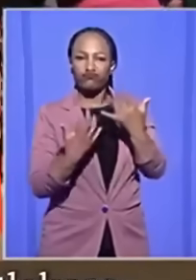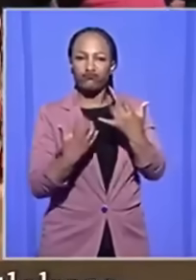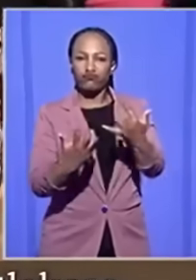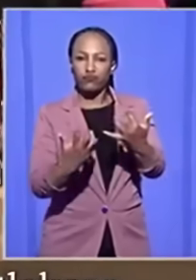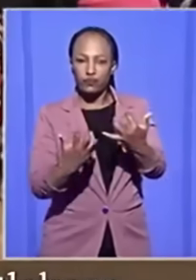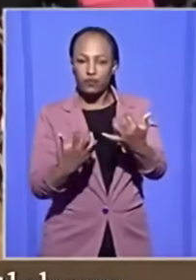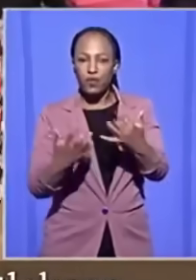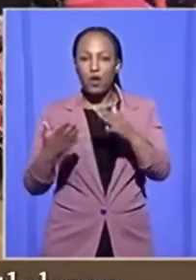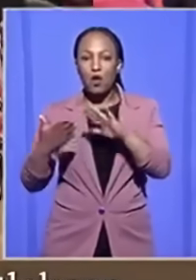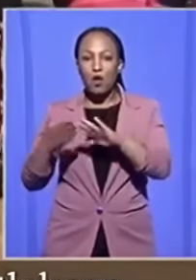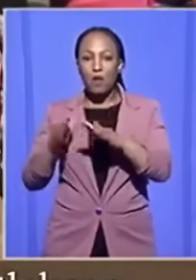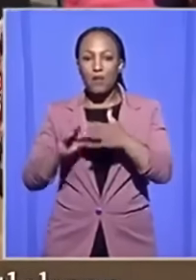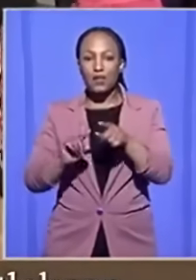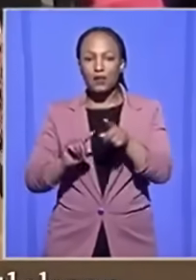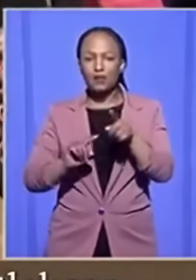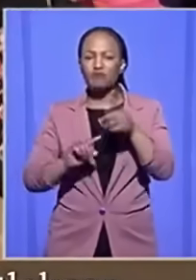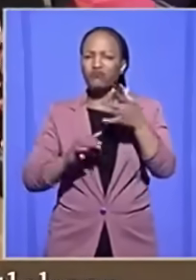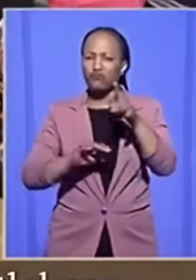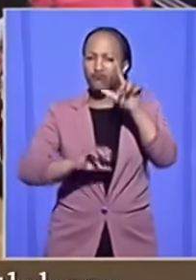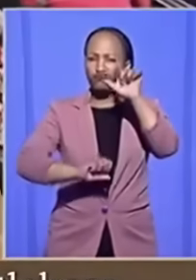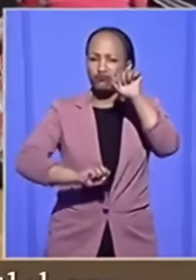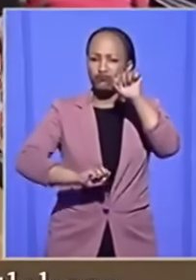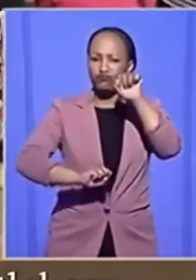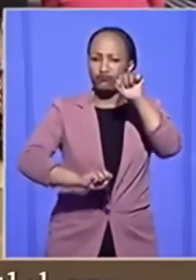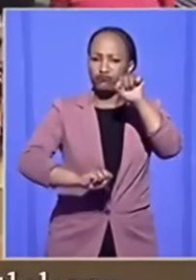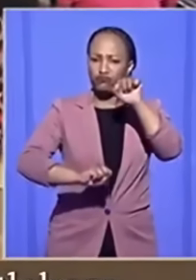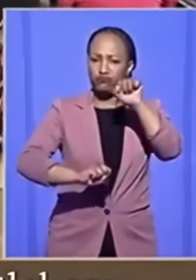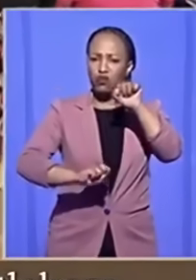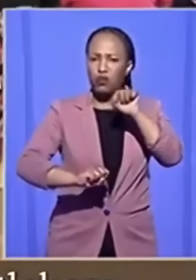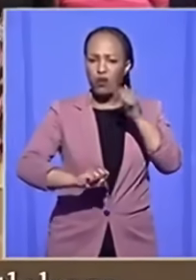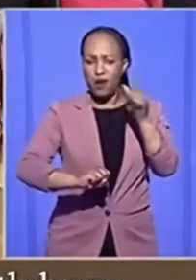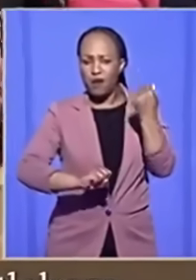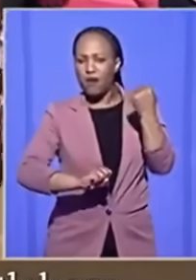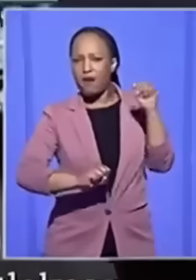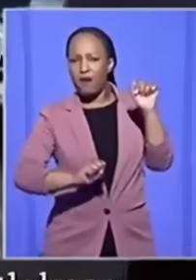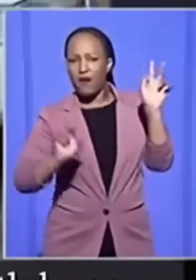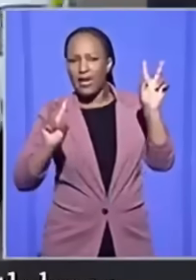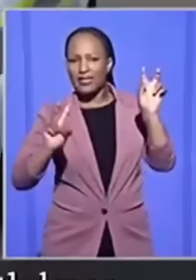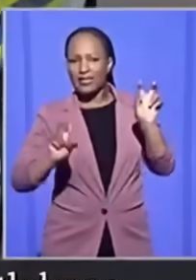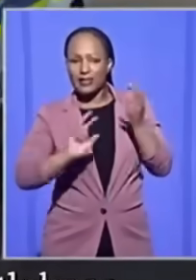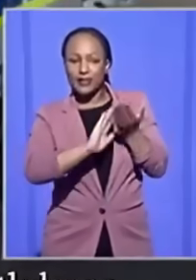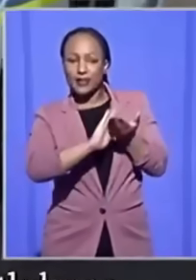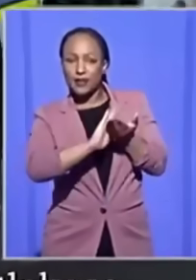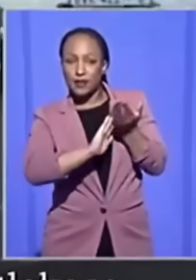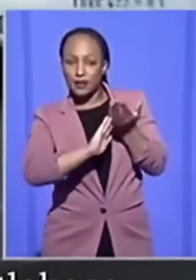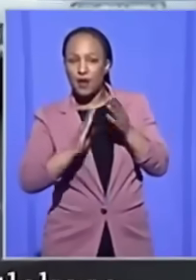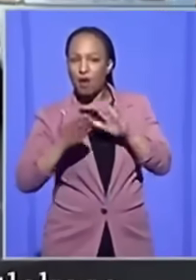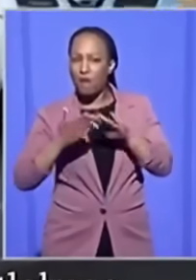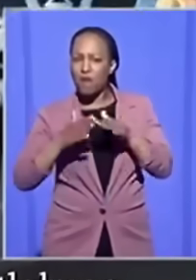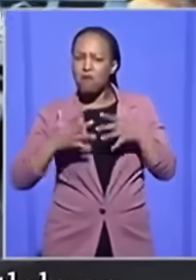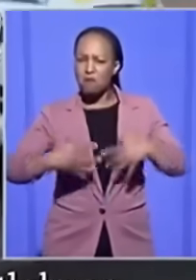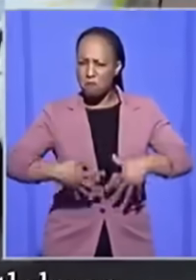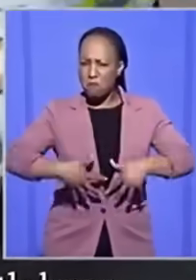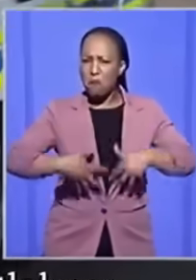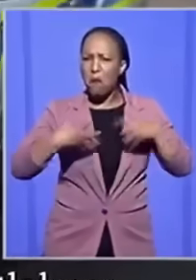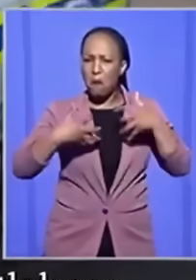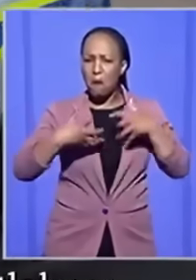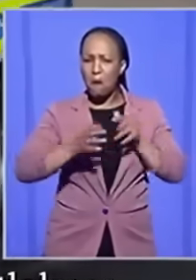Baagi ba ntse ba boloditse ditshupetso malebana le go tlhatlosiwa ga tlhwatlhwa ya motlakase. Baagi ba ba neng ba galefile ba ne